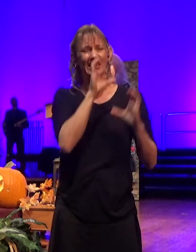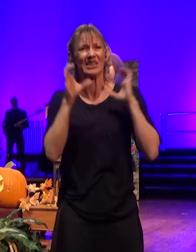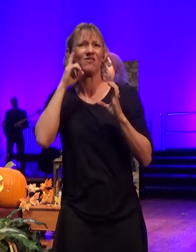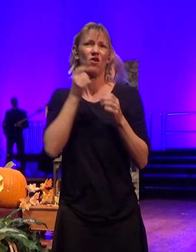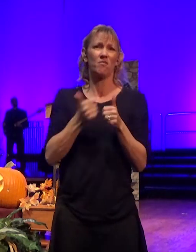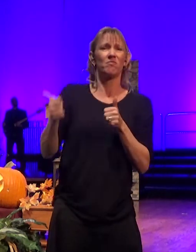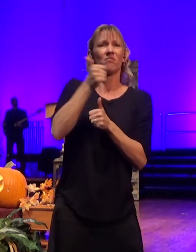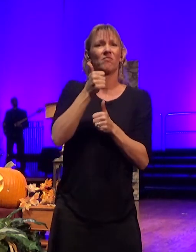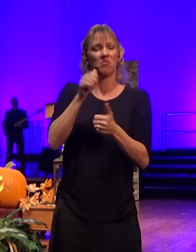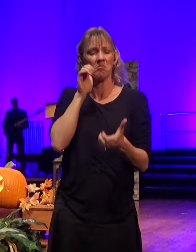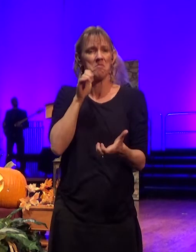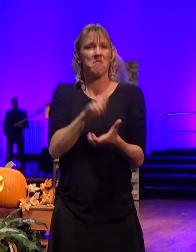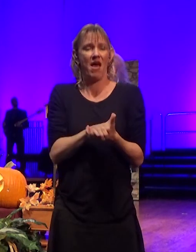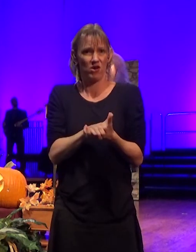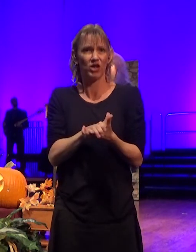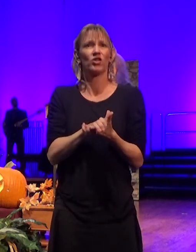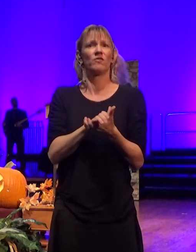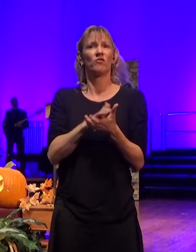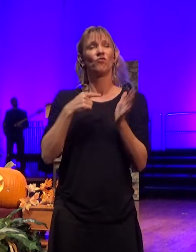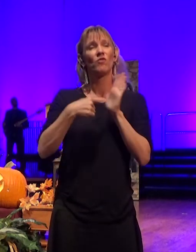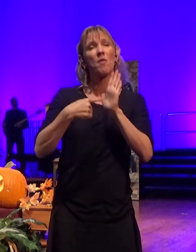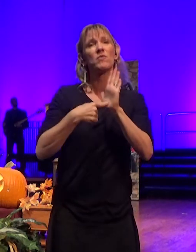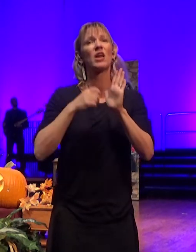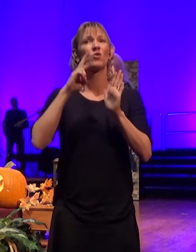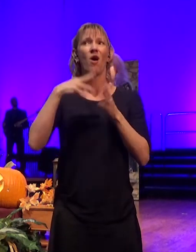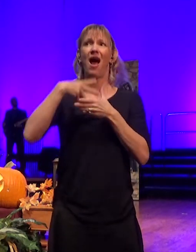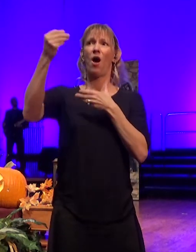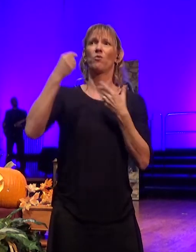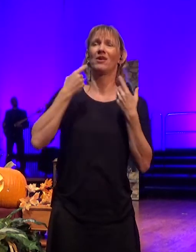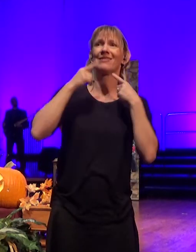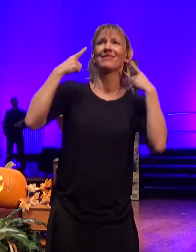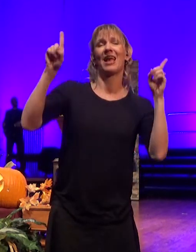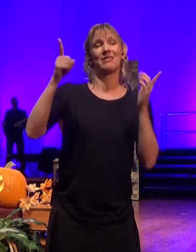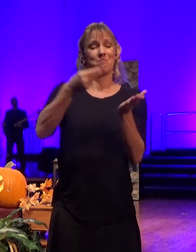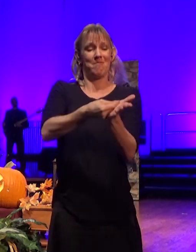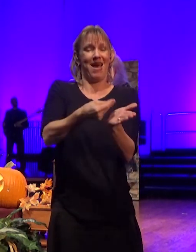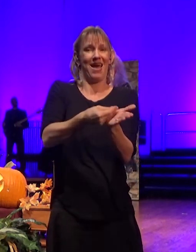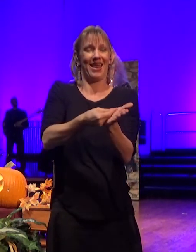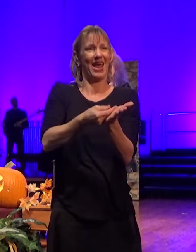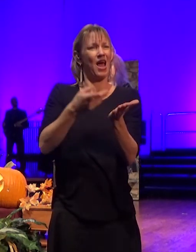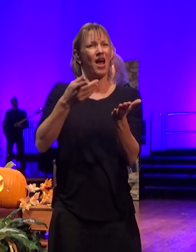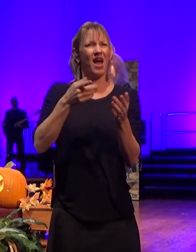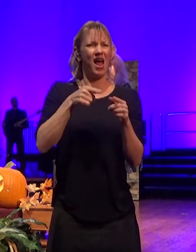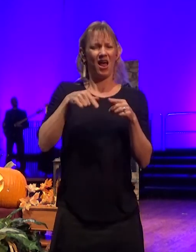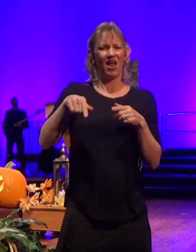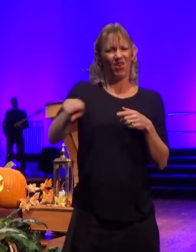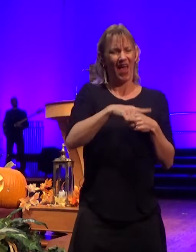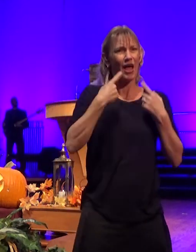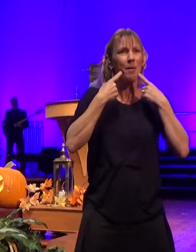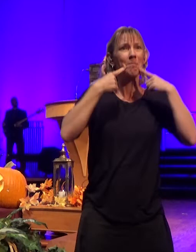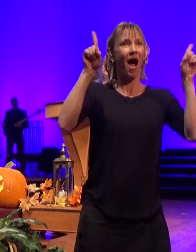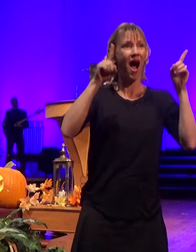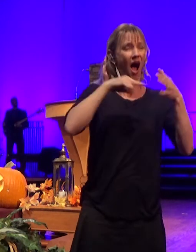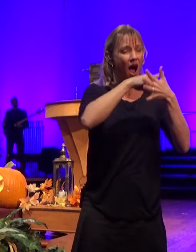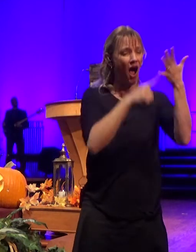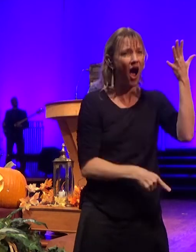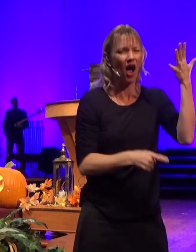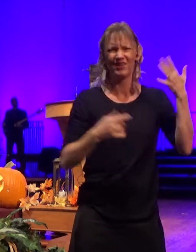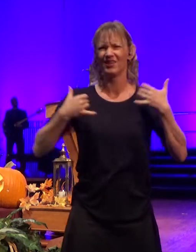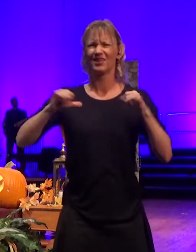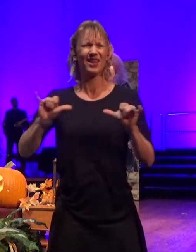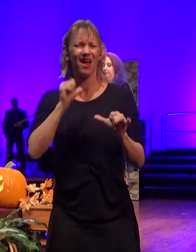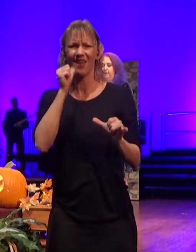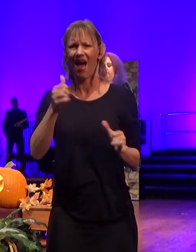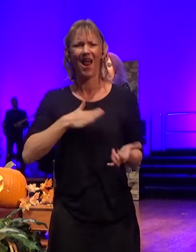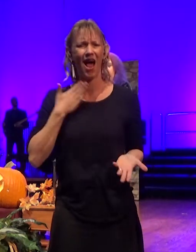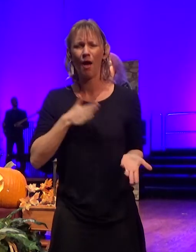position, marriage, reputation, outward success, or money, and remain unhappy and neurotic